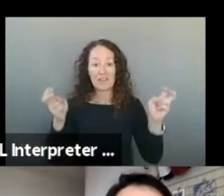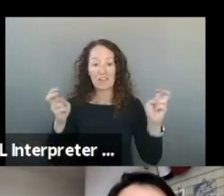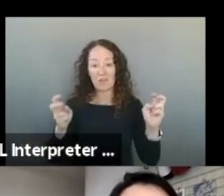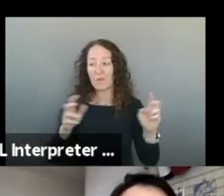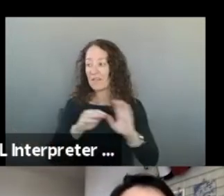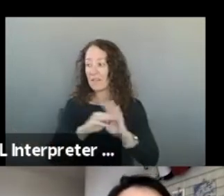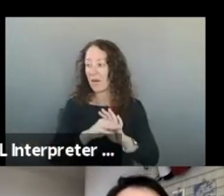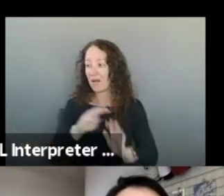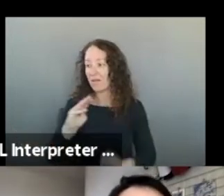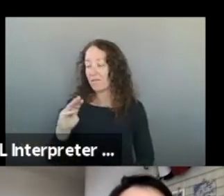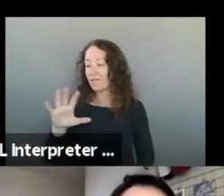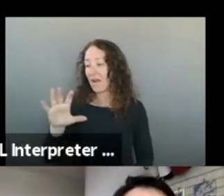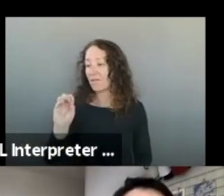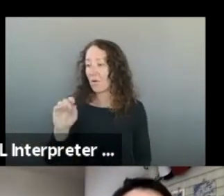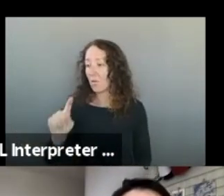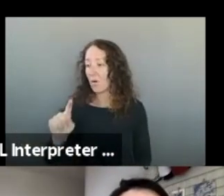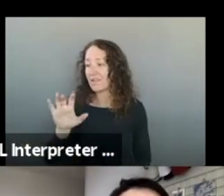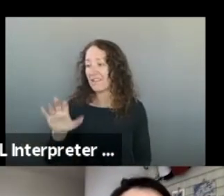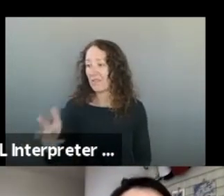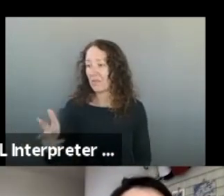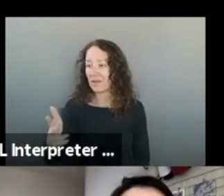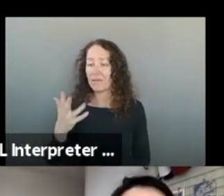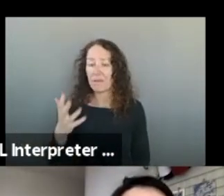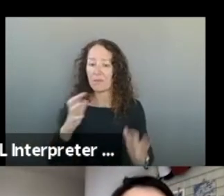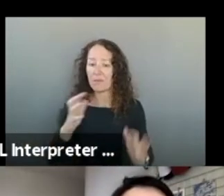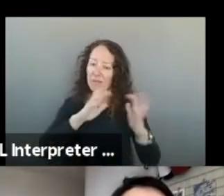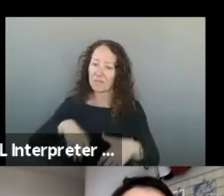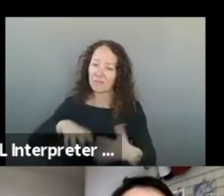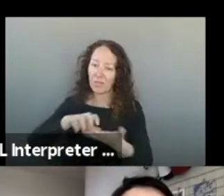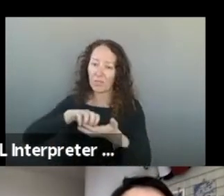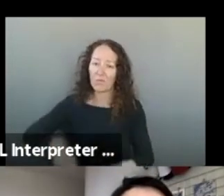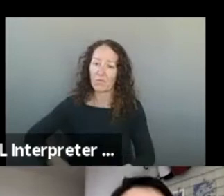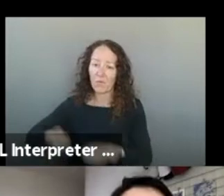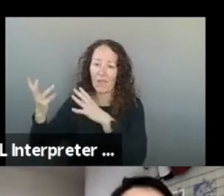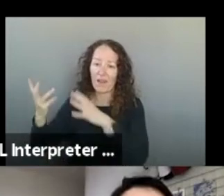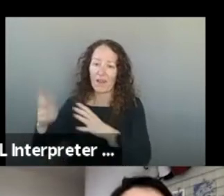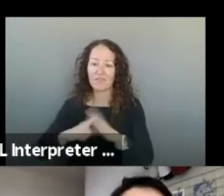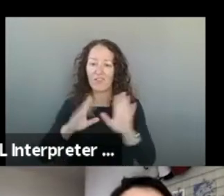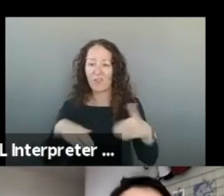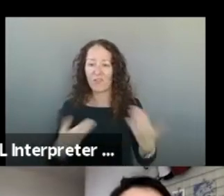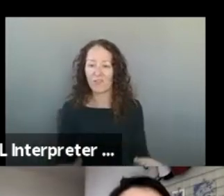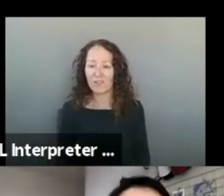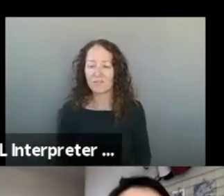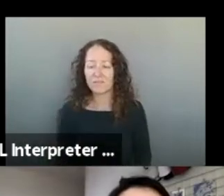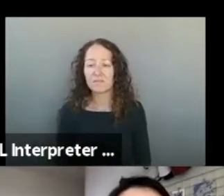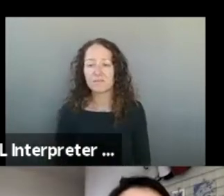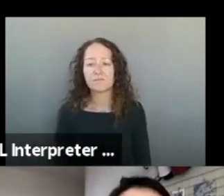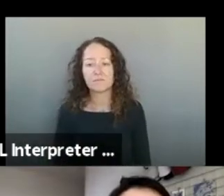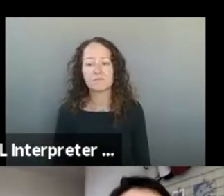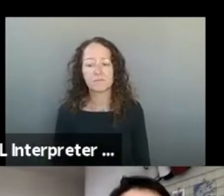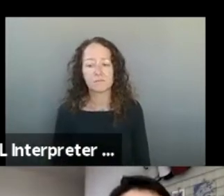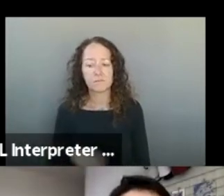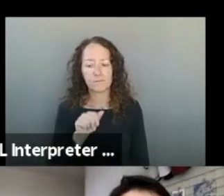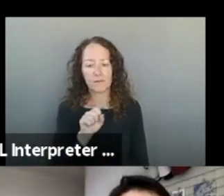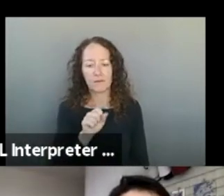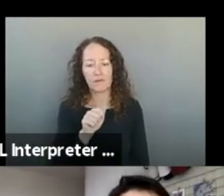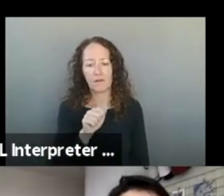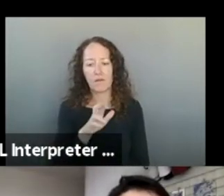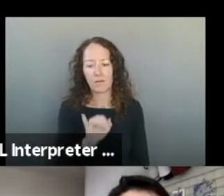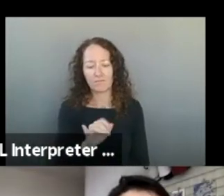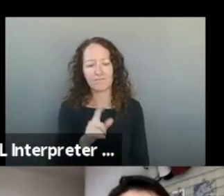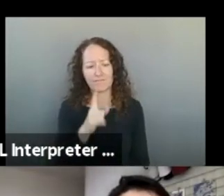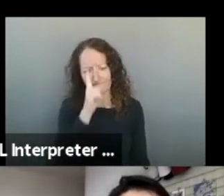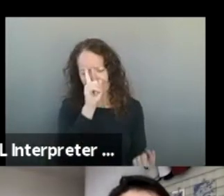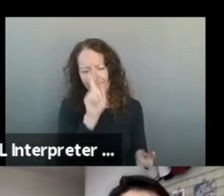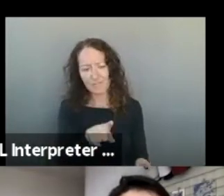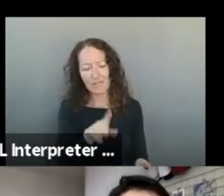be redone, broken down, abolished. Yeah. Yeah, I totally agree with you. I think advocacy is